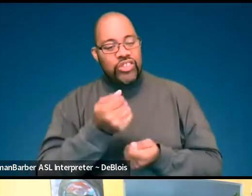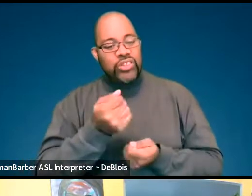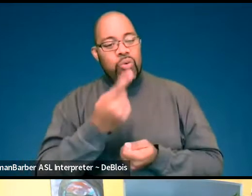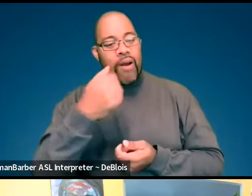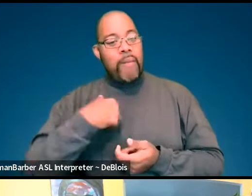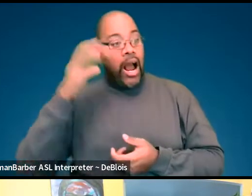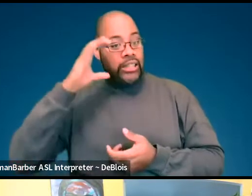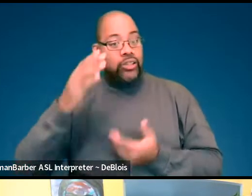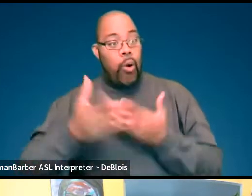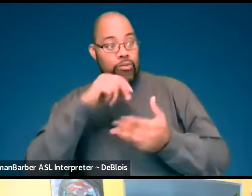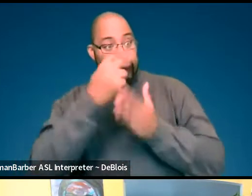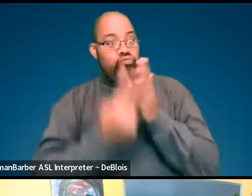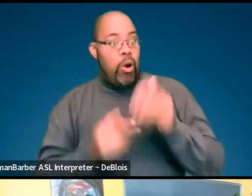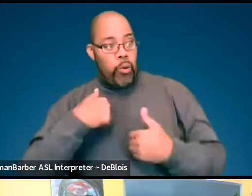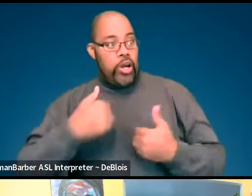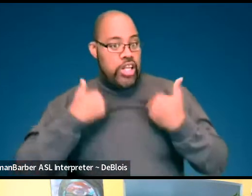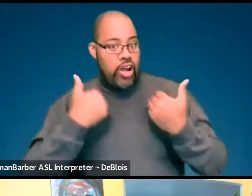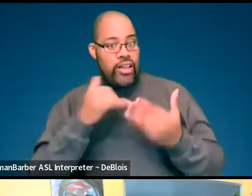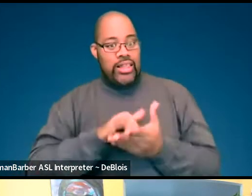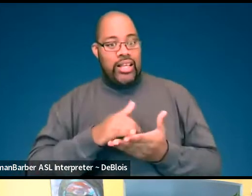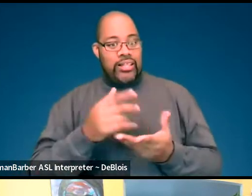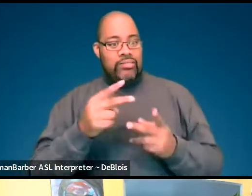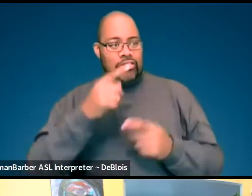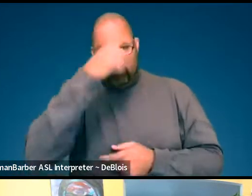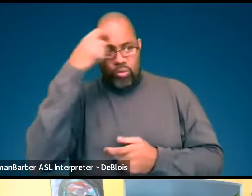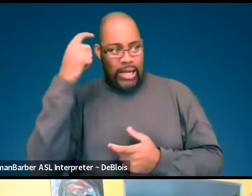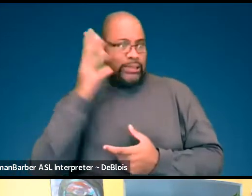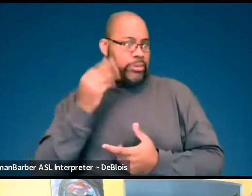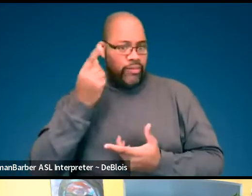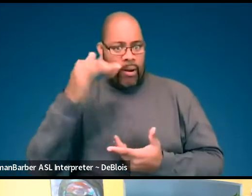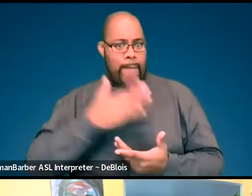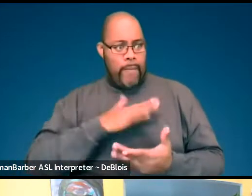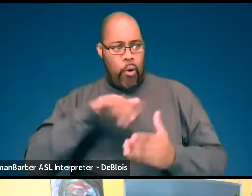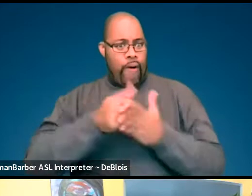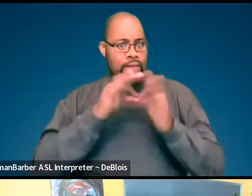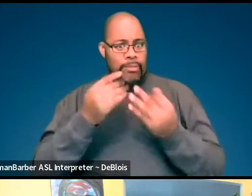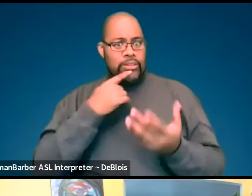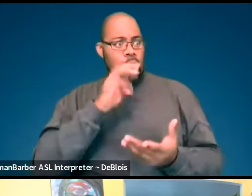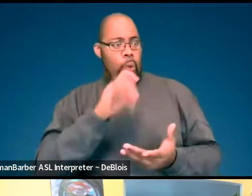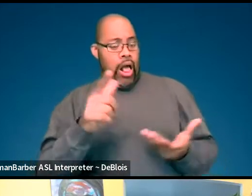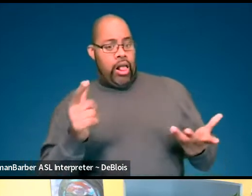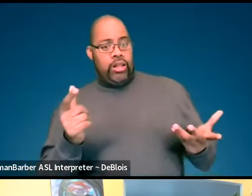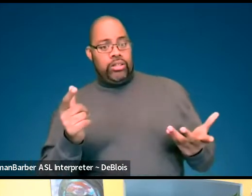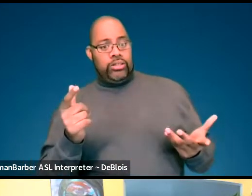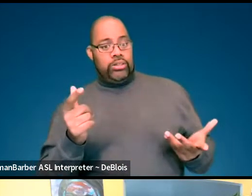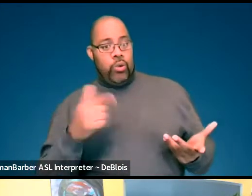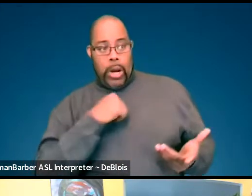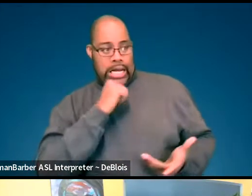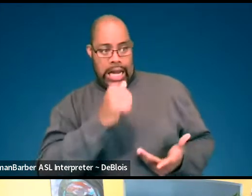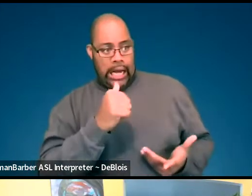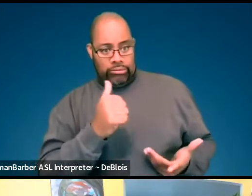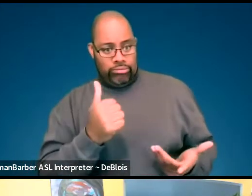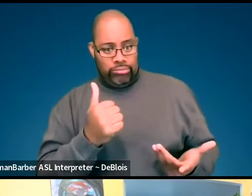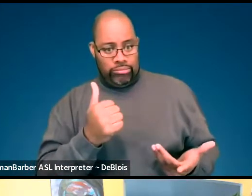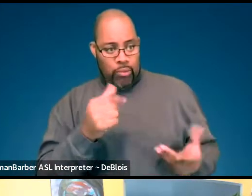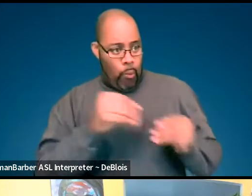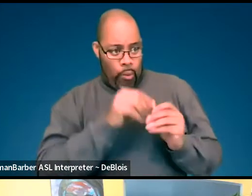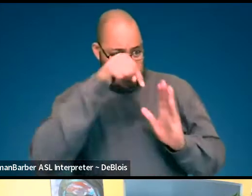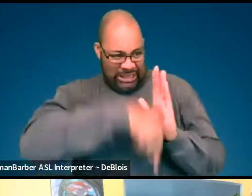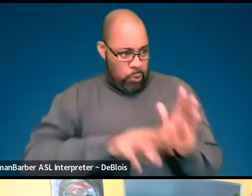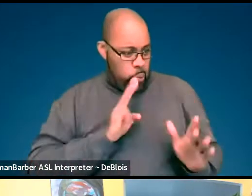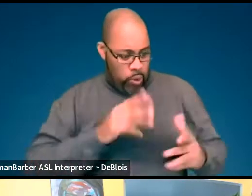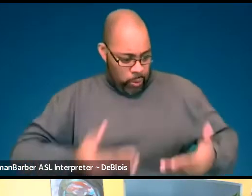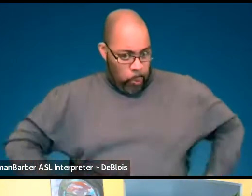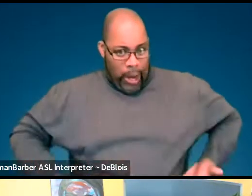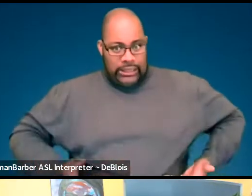cousins almost drowned when we were younger, and that was like a very traumatic experience where my entire family was like, well, we're not getting like further in than waist deep.